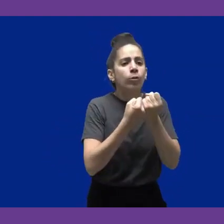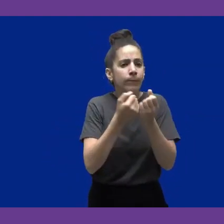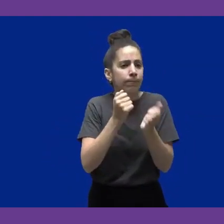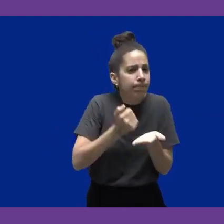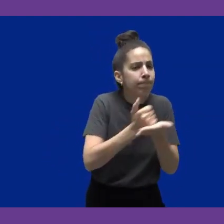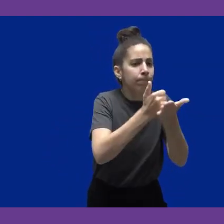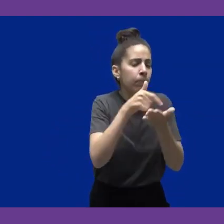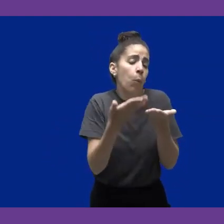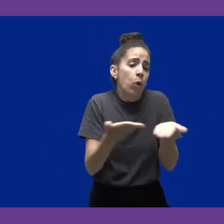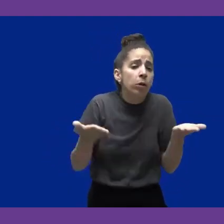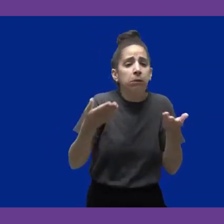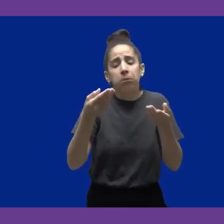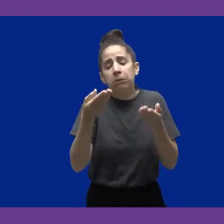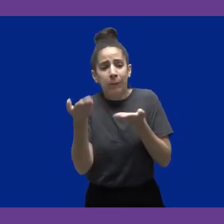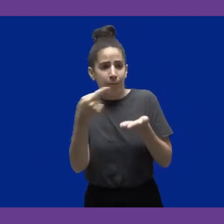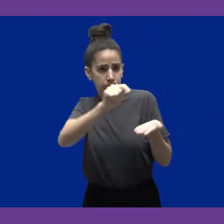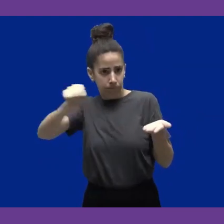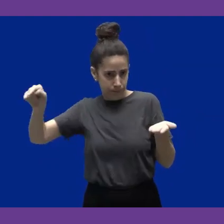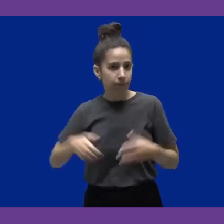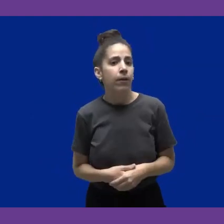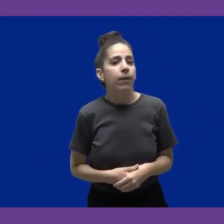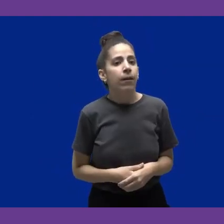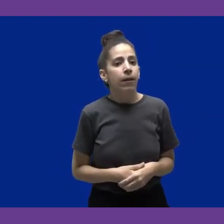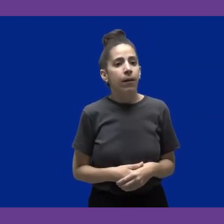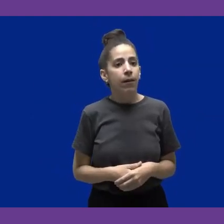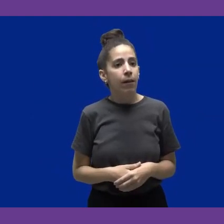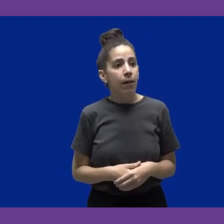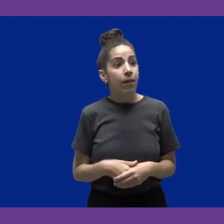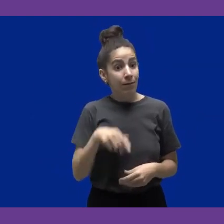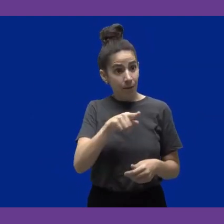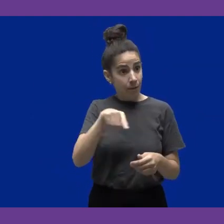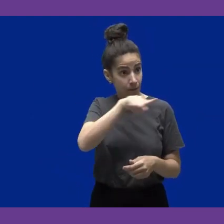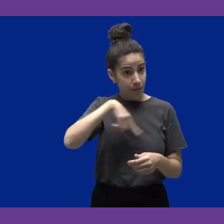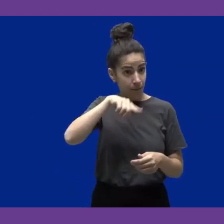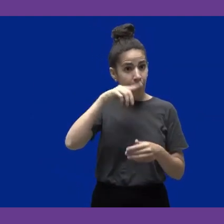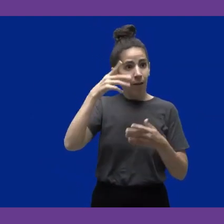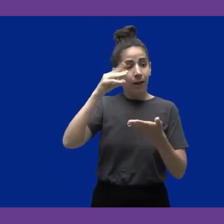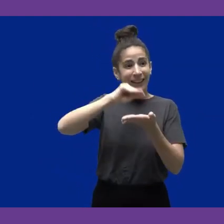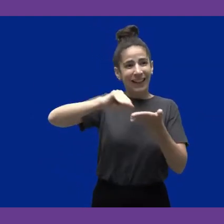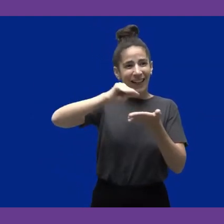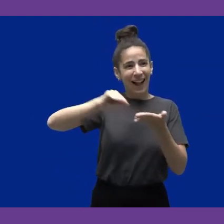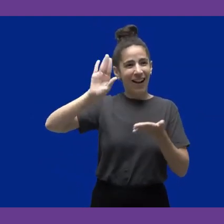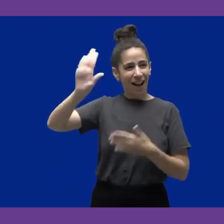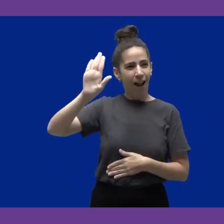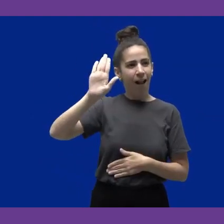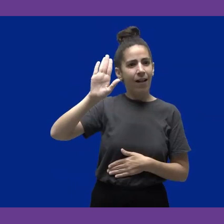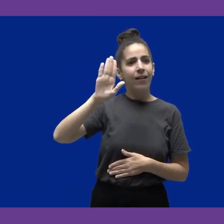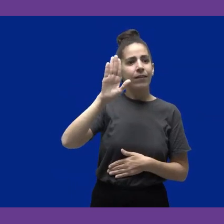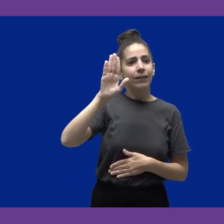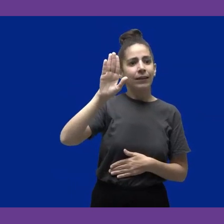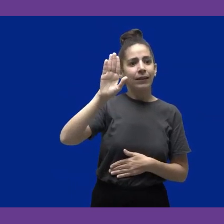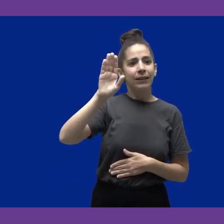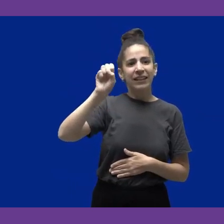is SIS, the national standards body of Sweden. And here, first we have, I'm